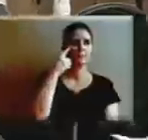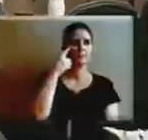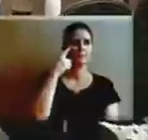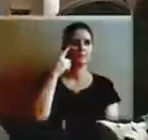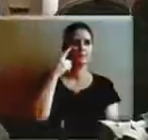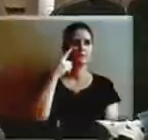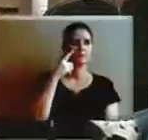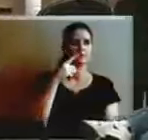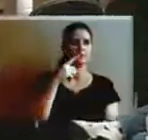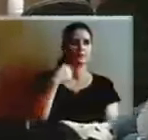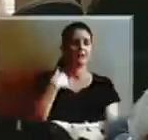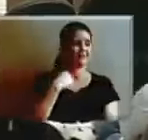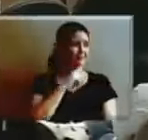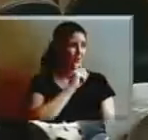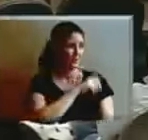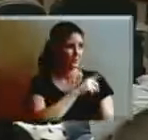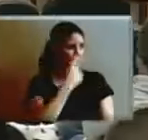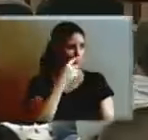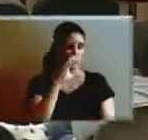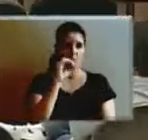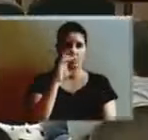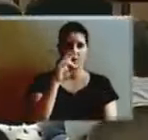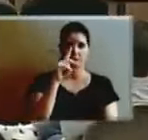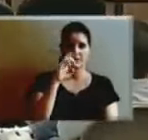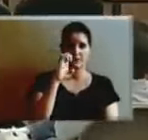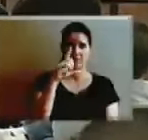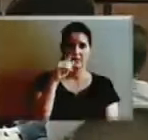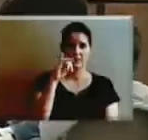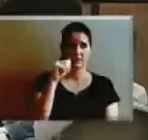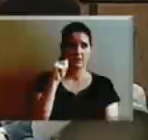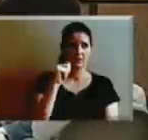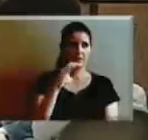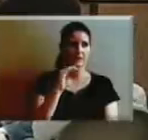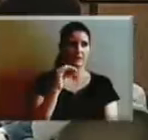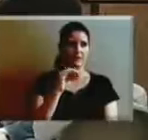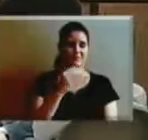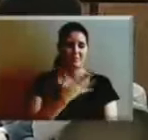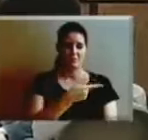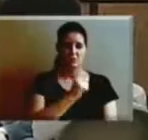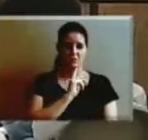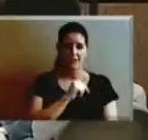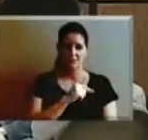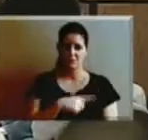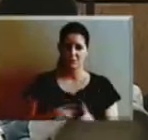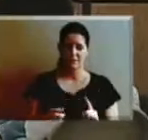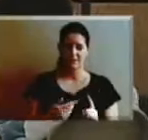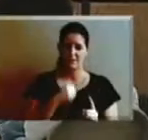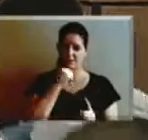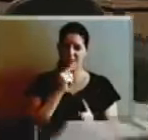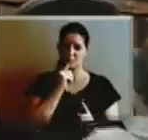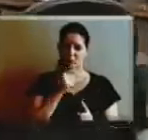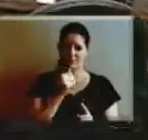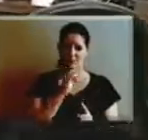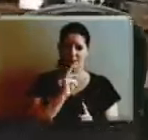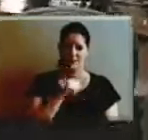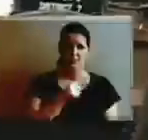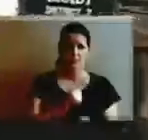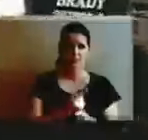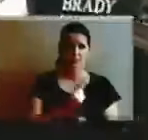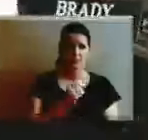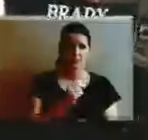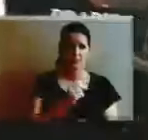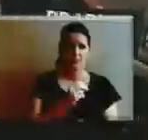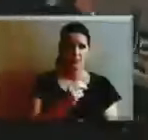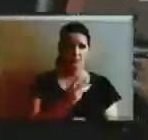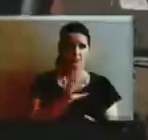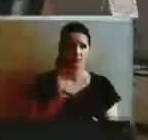Yes, this was a question I had for Cordelia, and then she probably answered me, and I wasn't able to check to see what she had answered on there. But I know